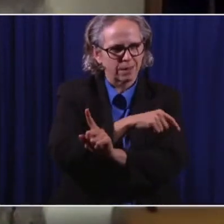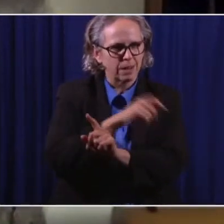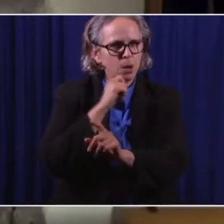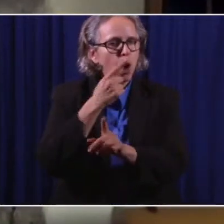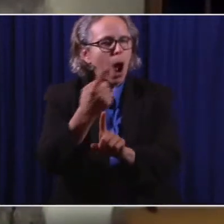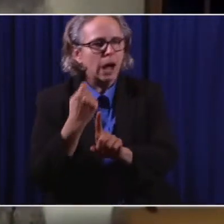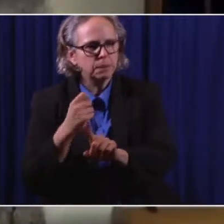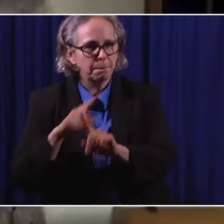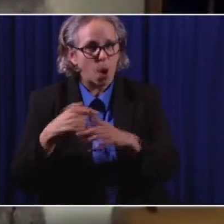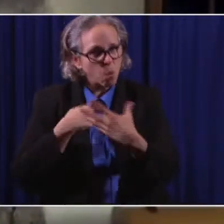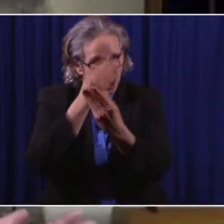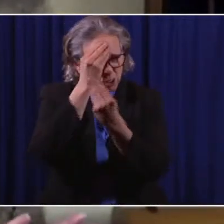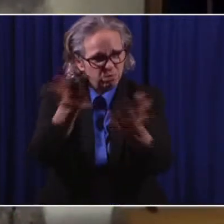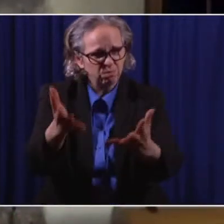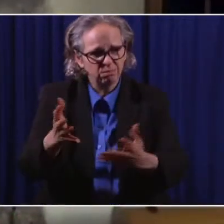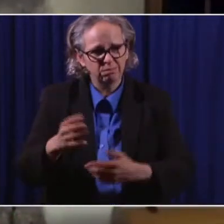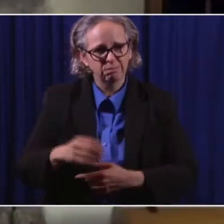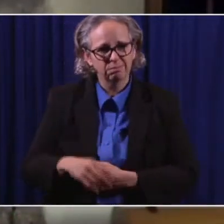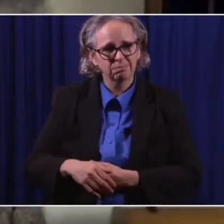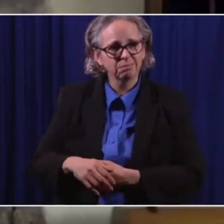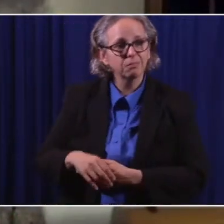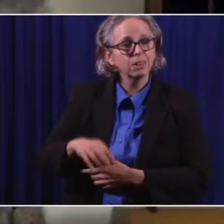there's any censorship out there.